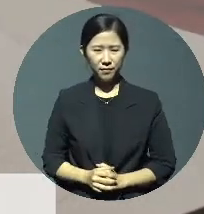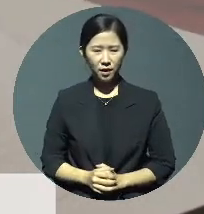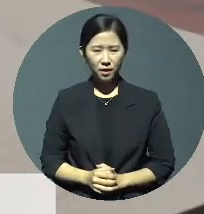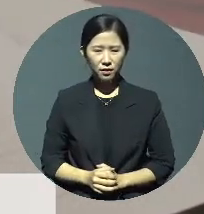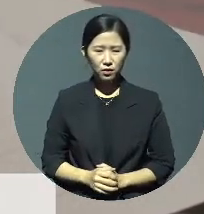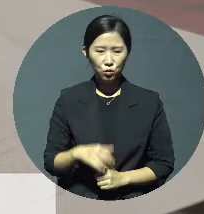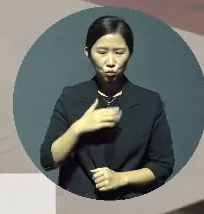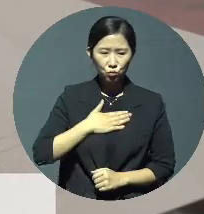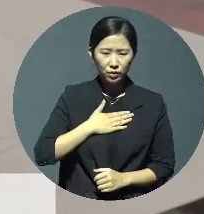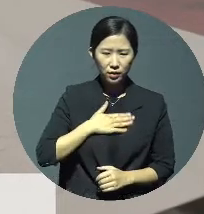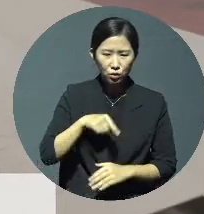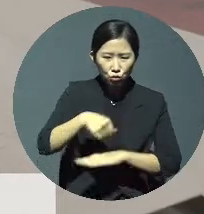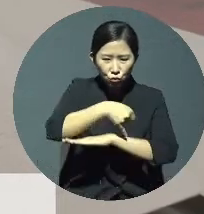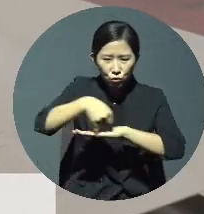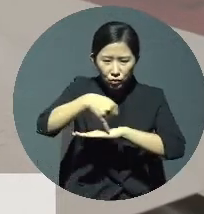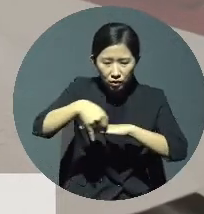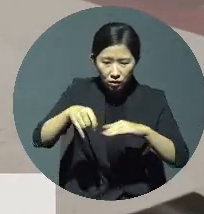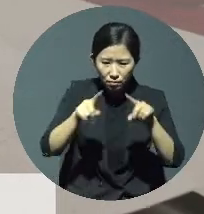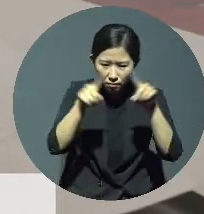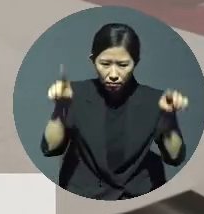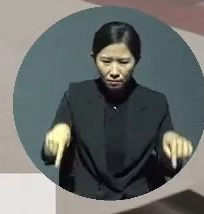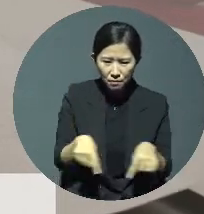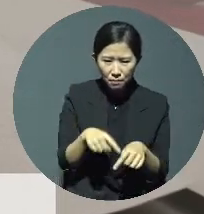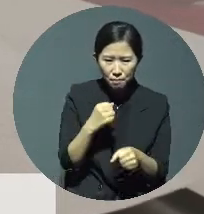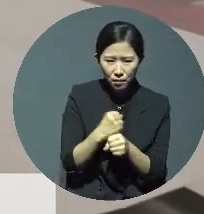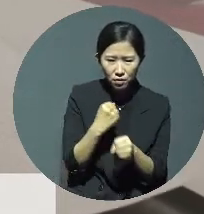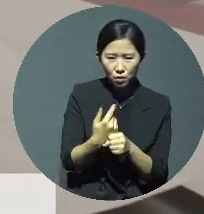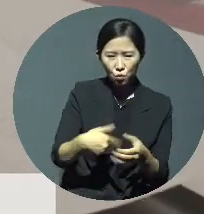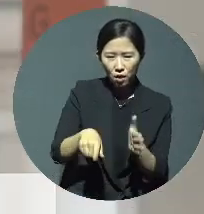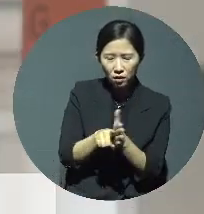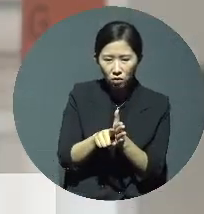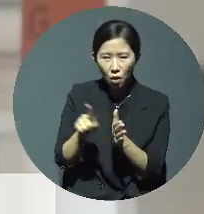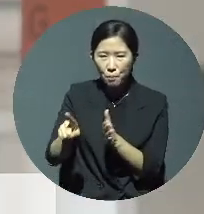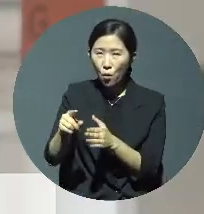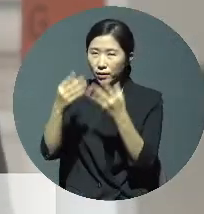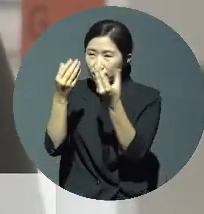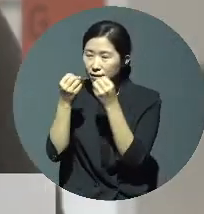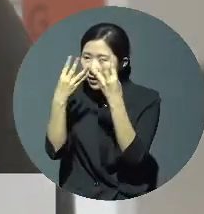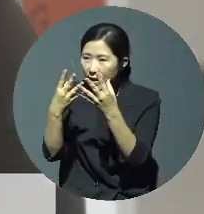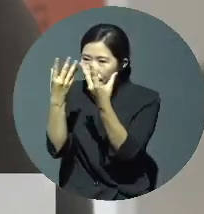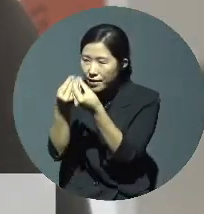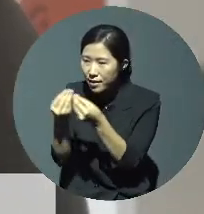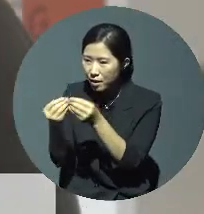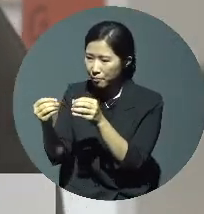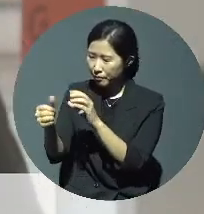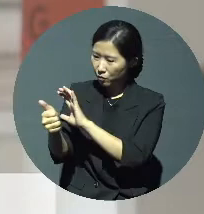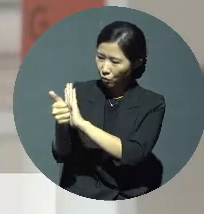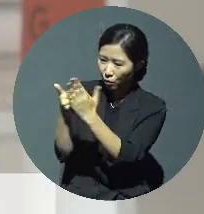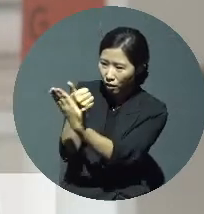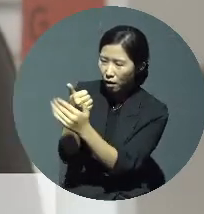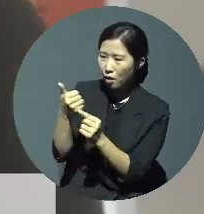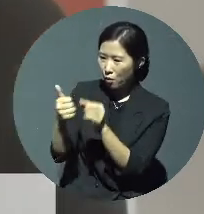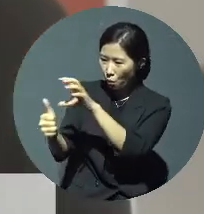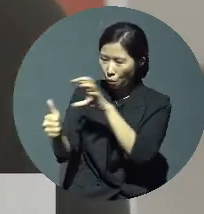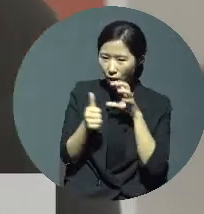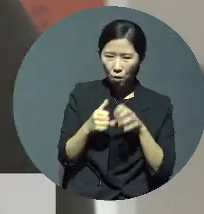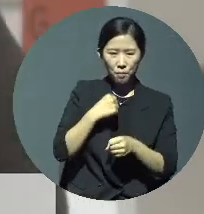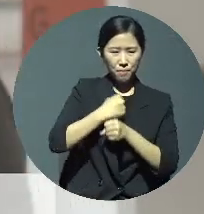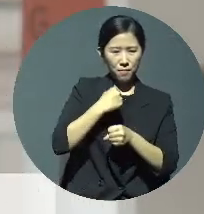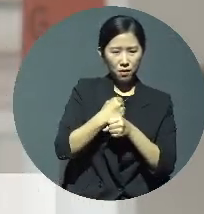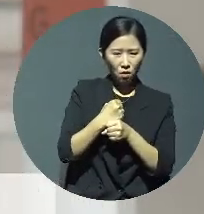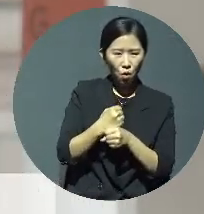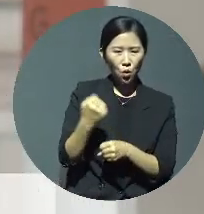This was around modularity and bringing people together in an environment where they also felt comfortable being partly separate and partly